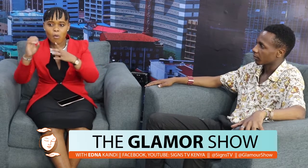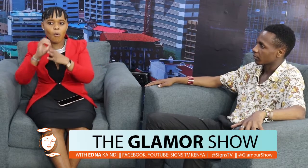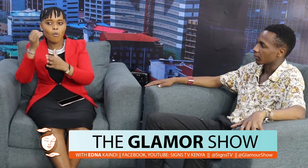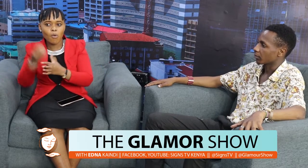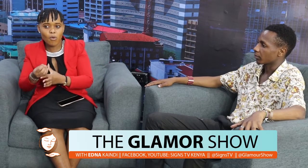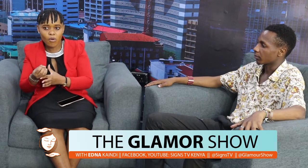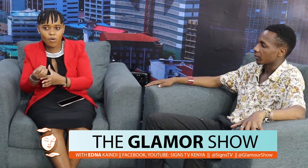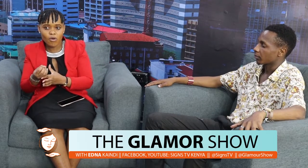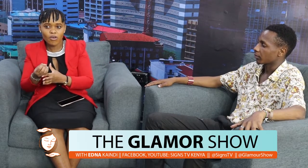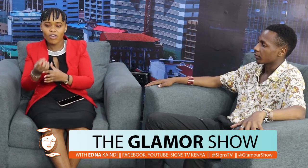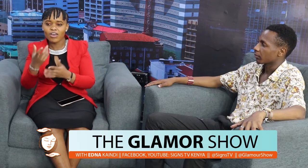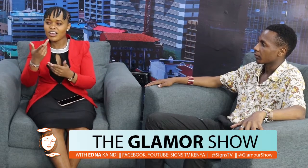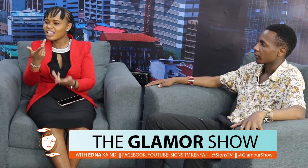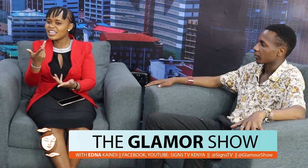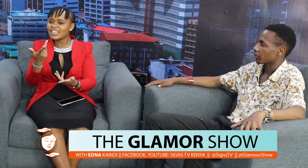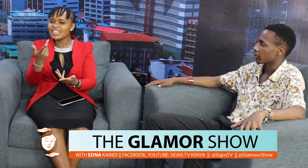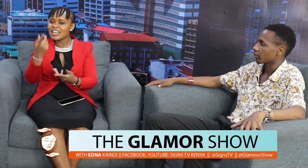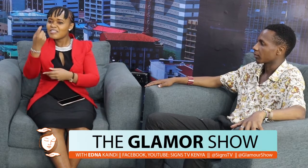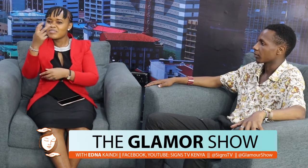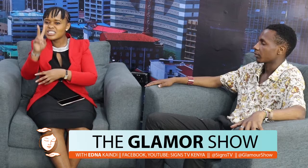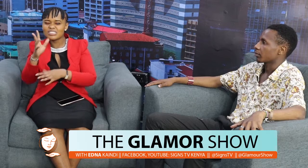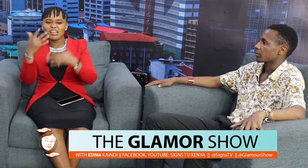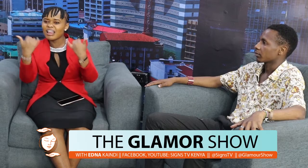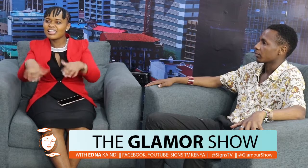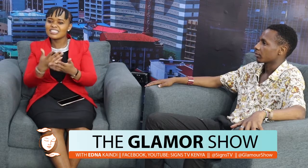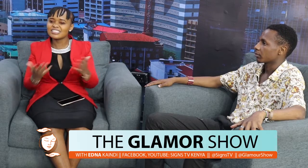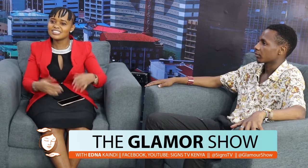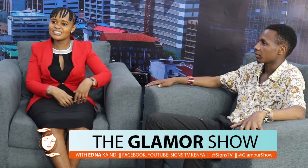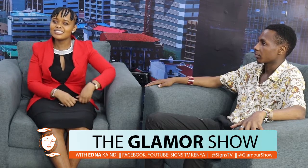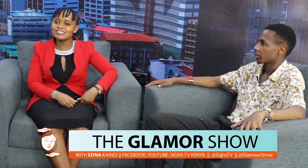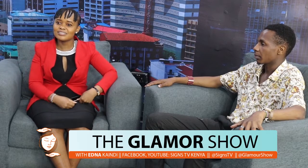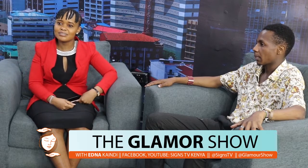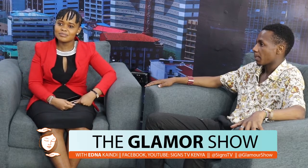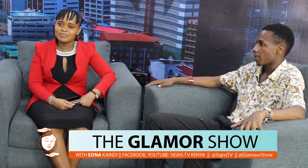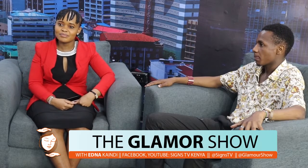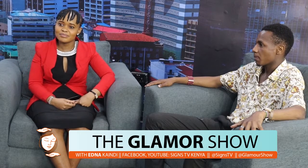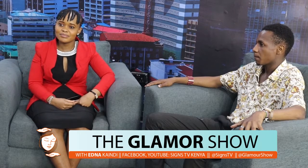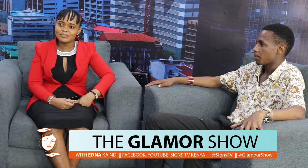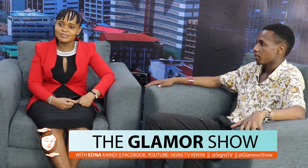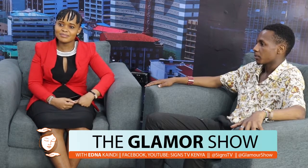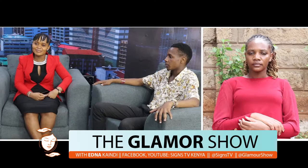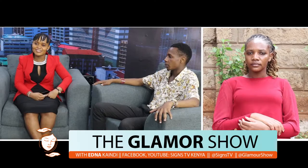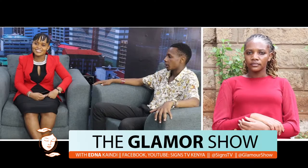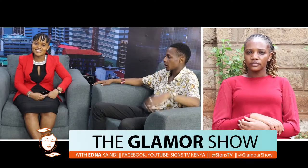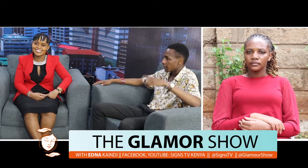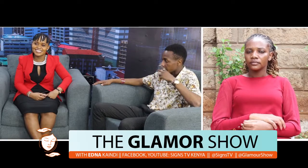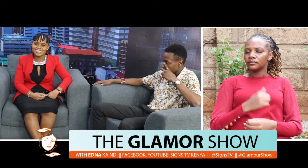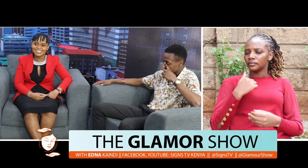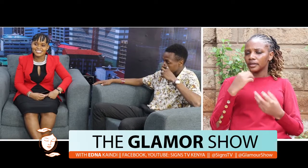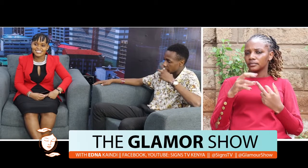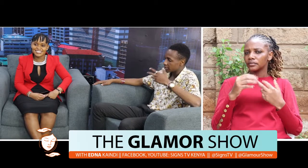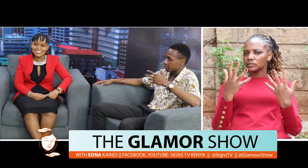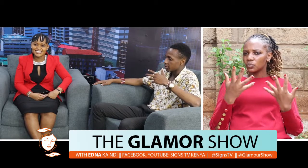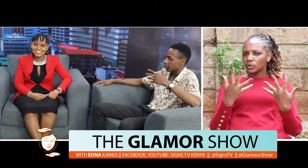Do you do it for a client, or is it for dramas, or what exactly do you do? Well,